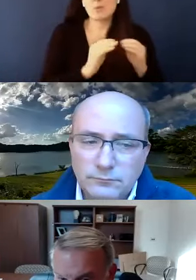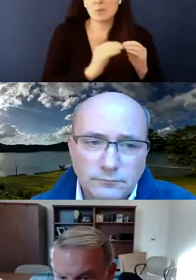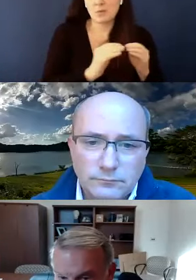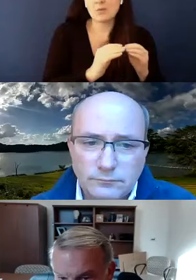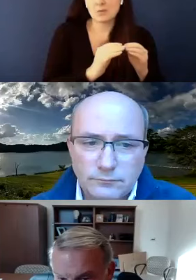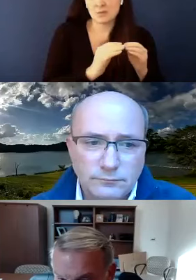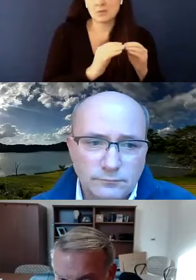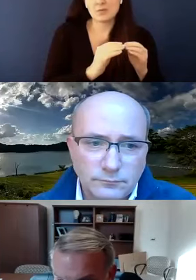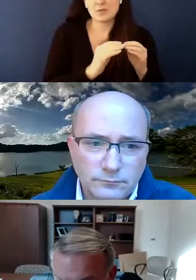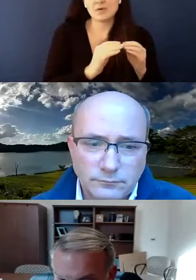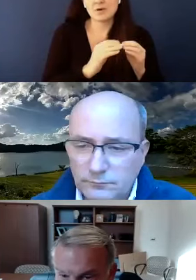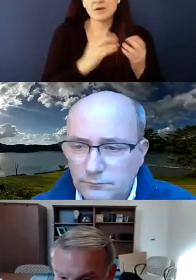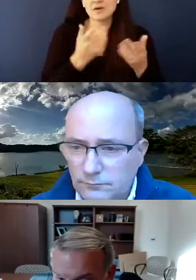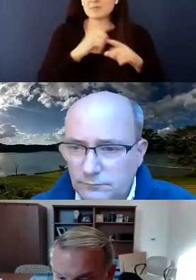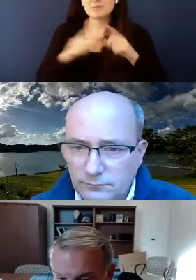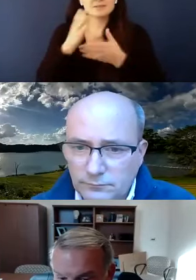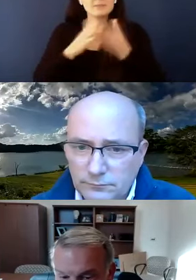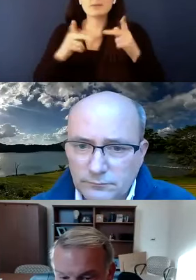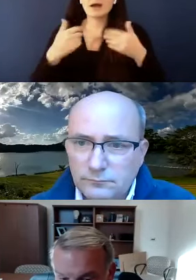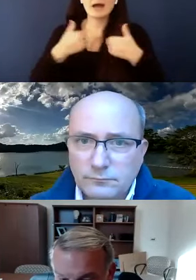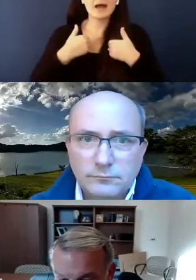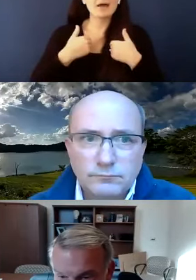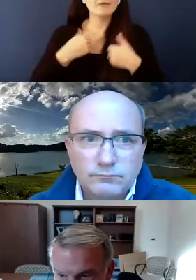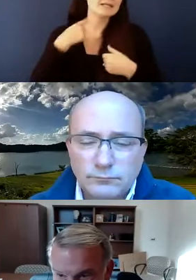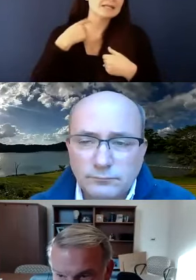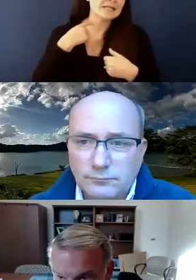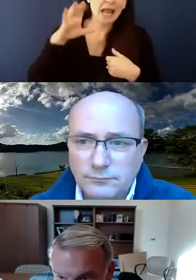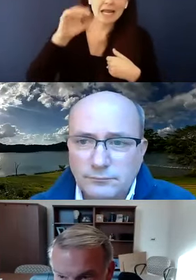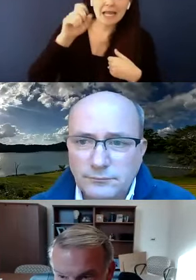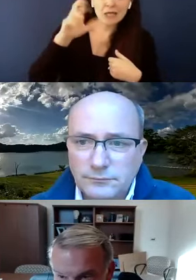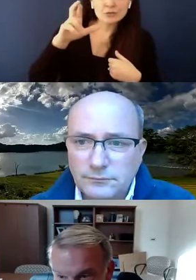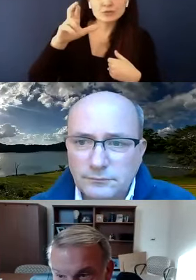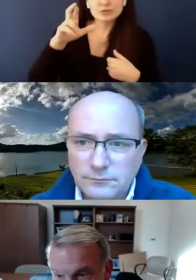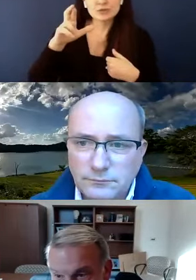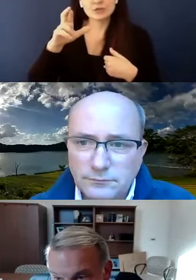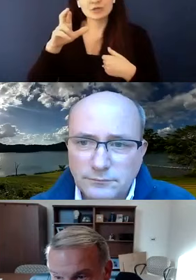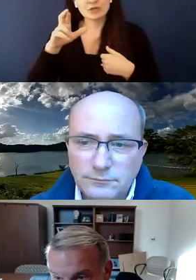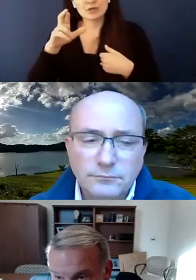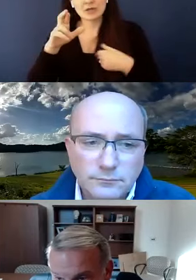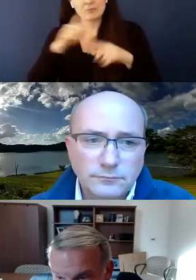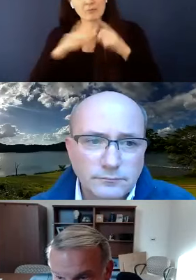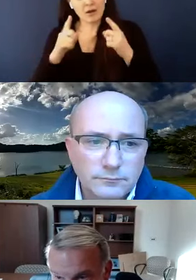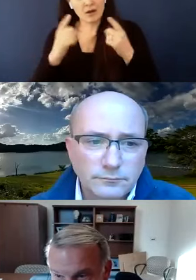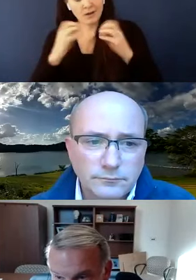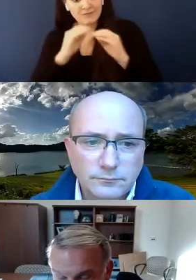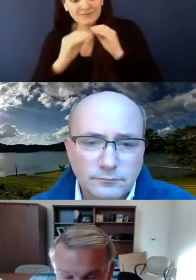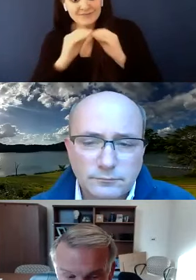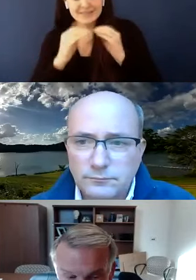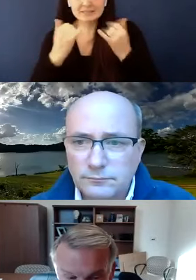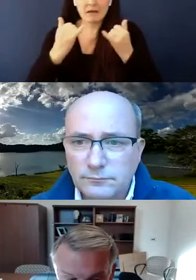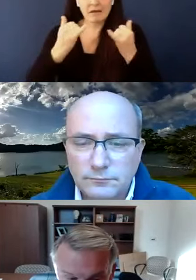are talking about people who have had neck cancer and other types of surgery that are being delayed, and we're trying to figure